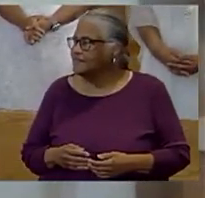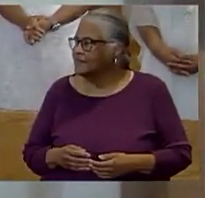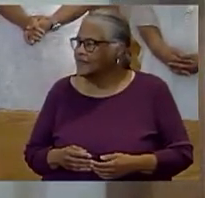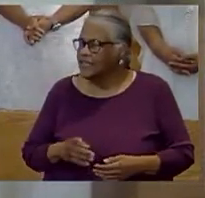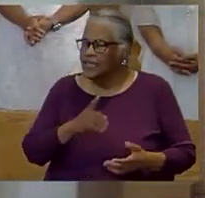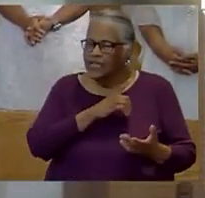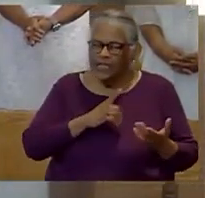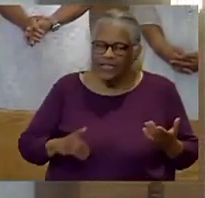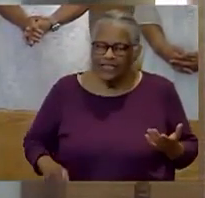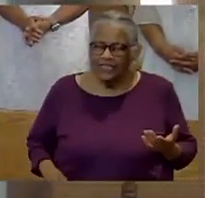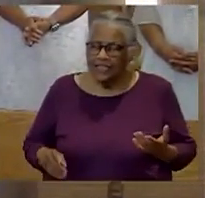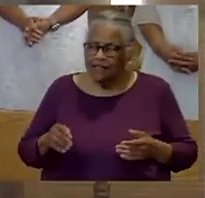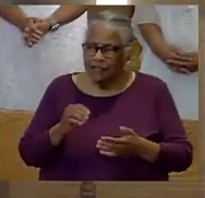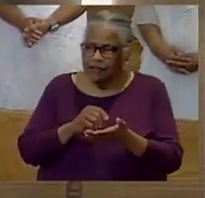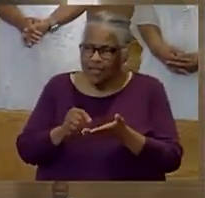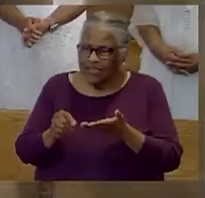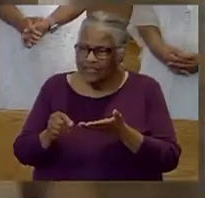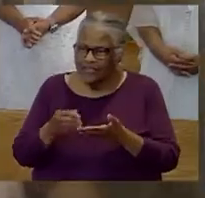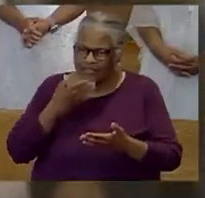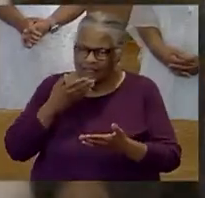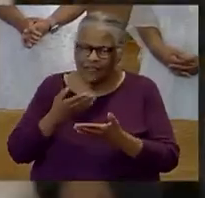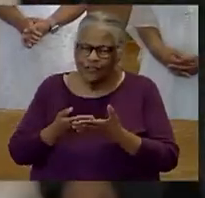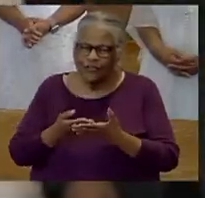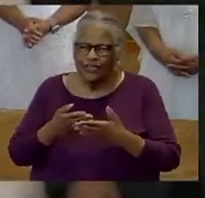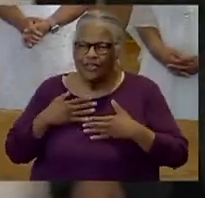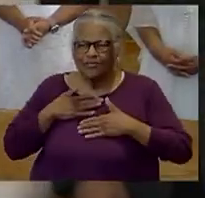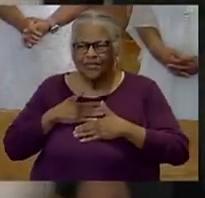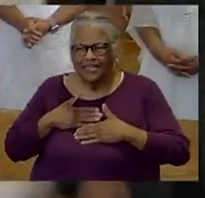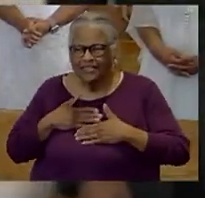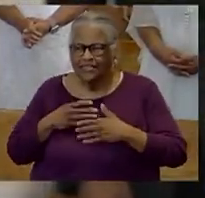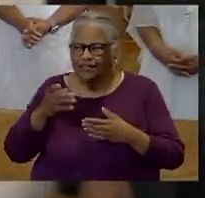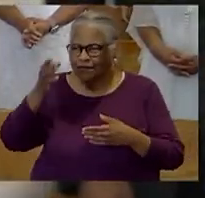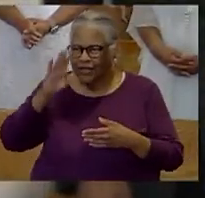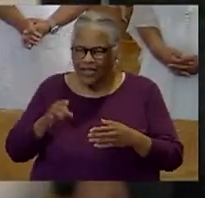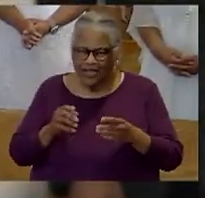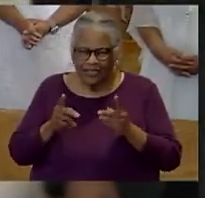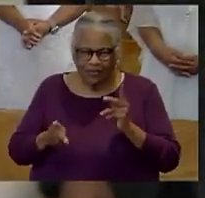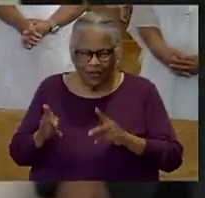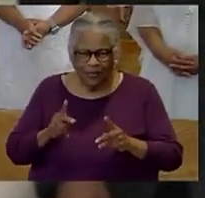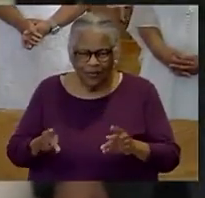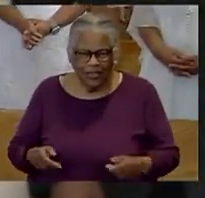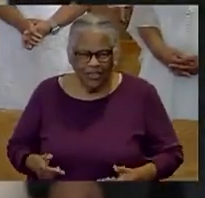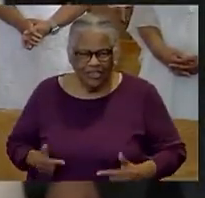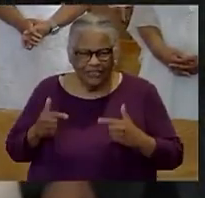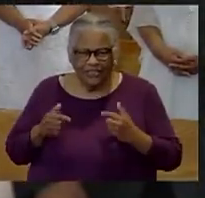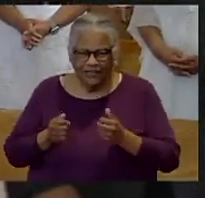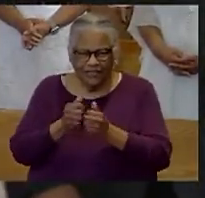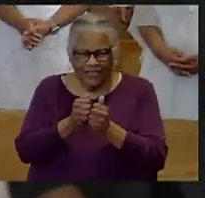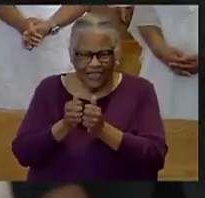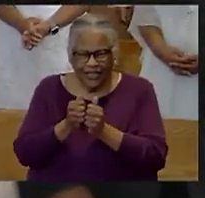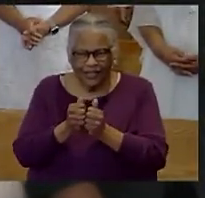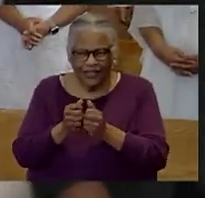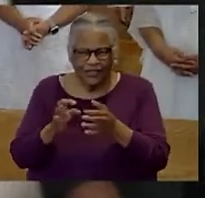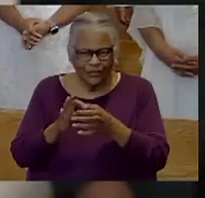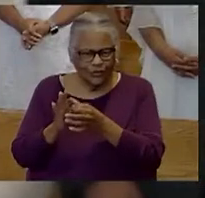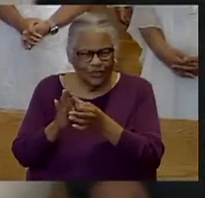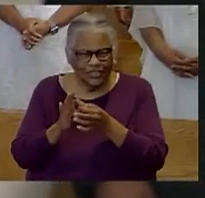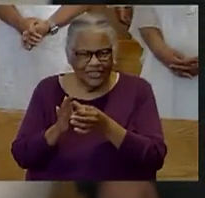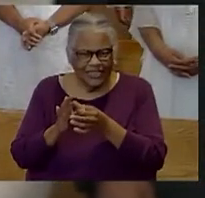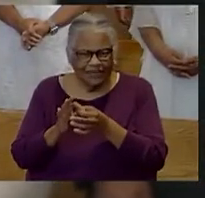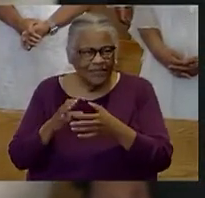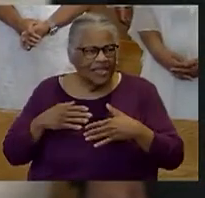David writes that it's good and pleasant for God's people to dwell together in unity. Please continue to